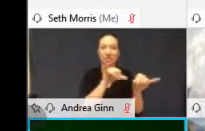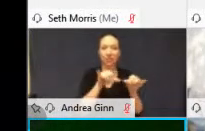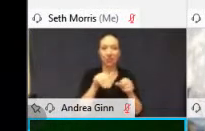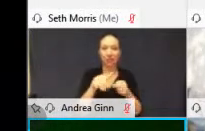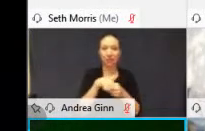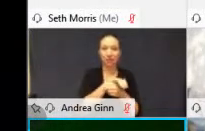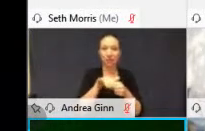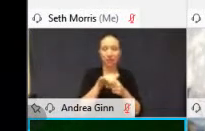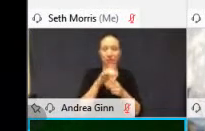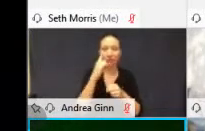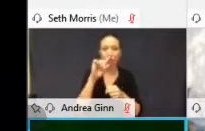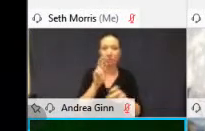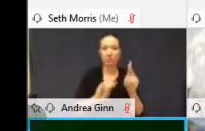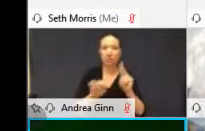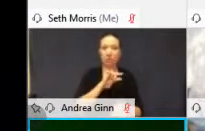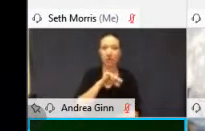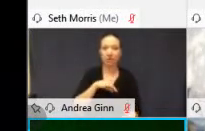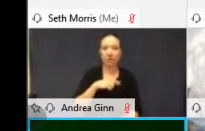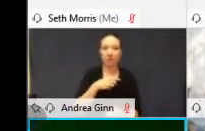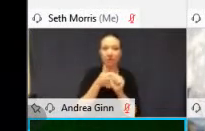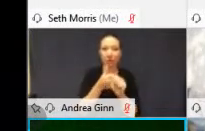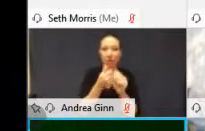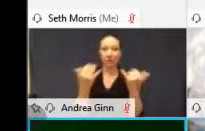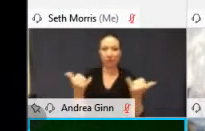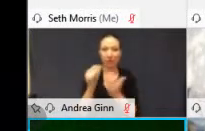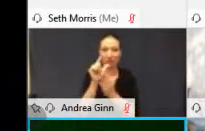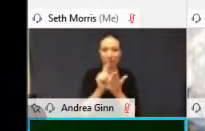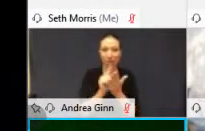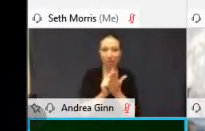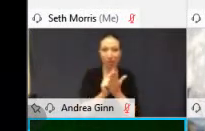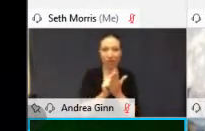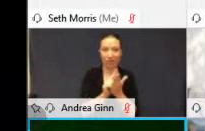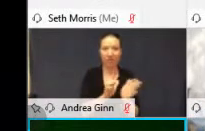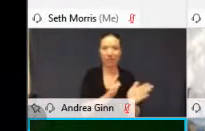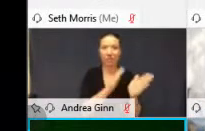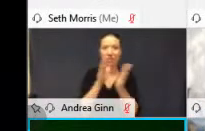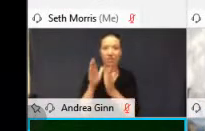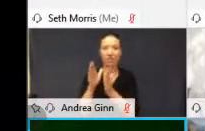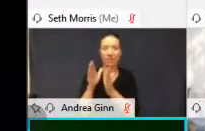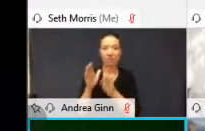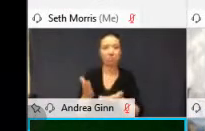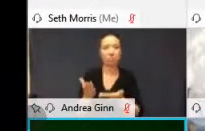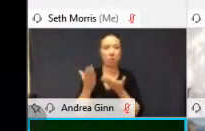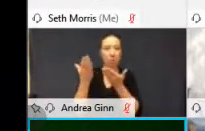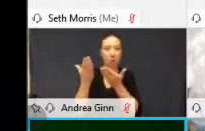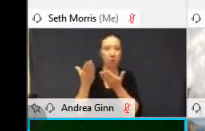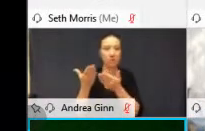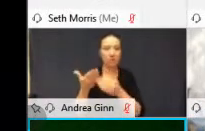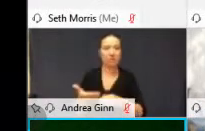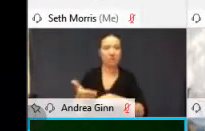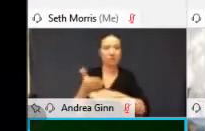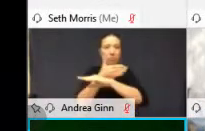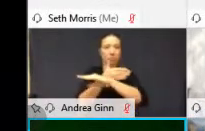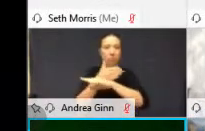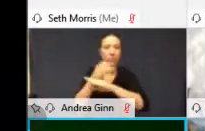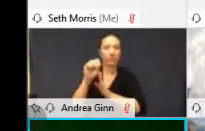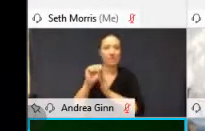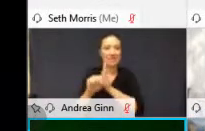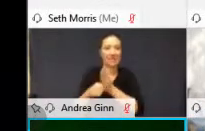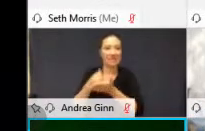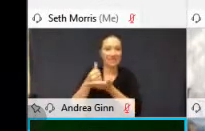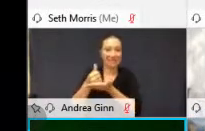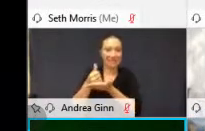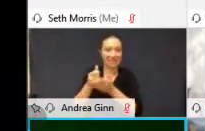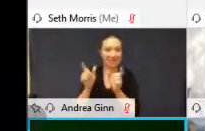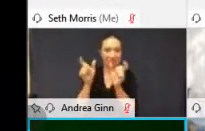current law and under the proposed enhanced state assistance. And echoing